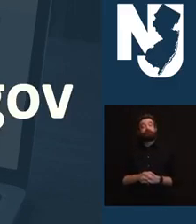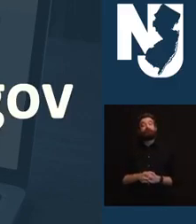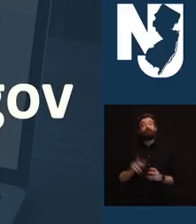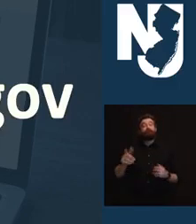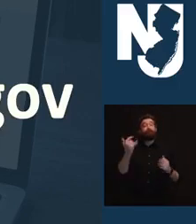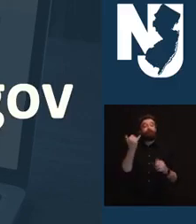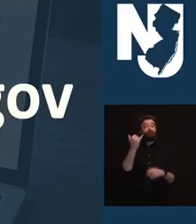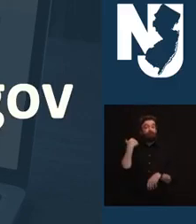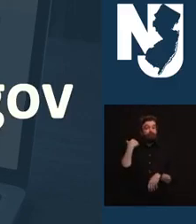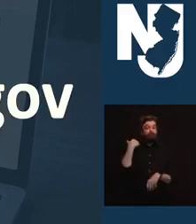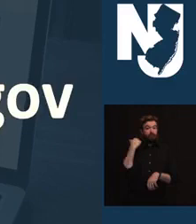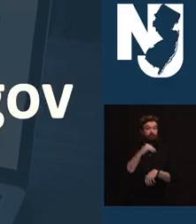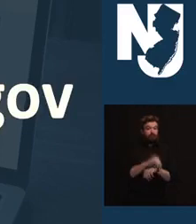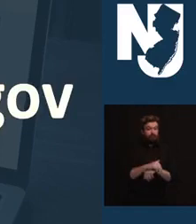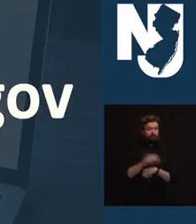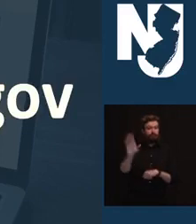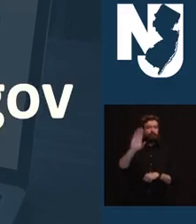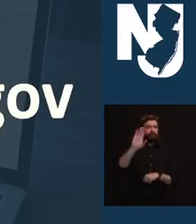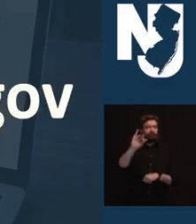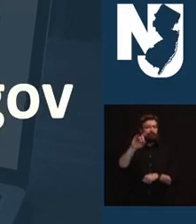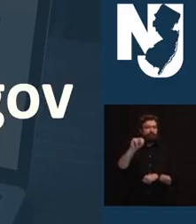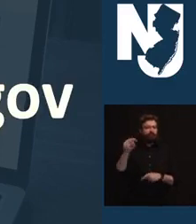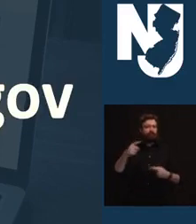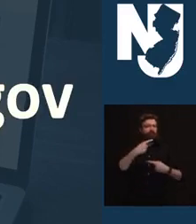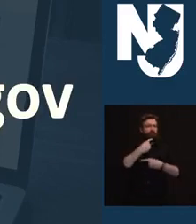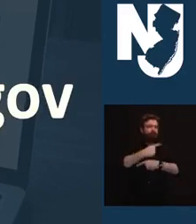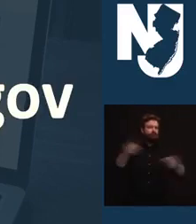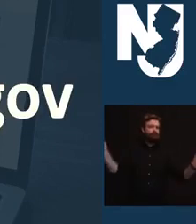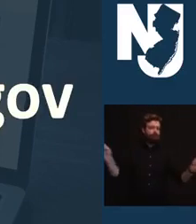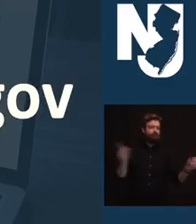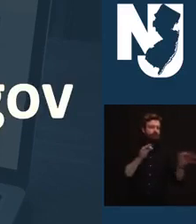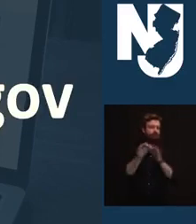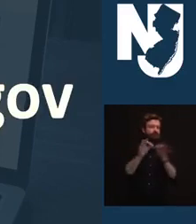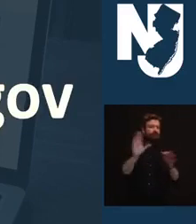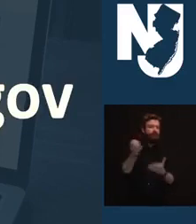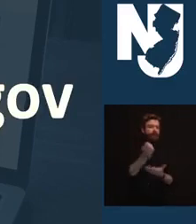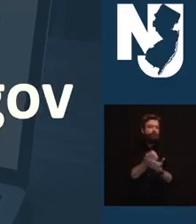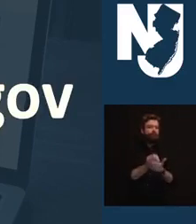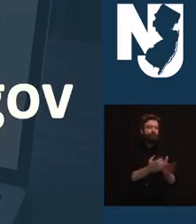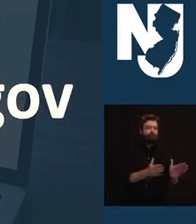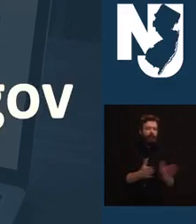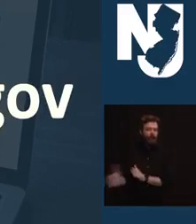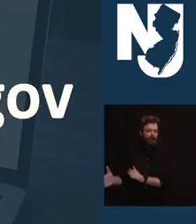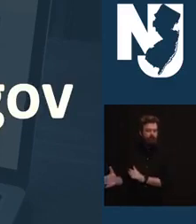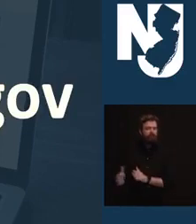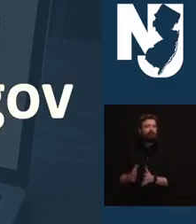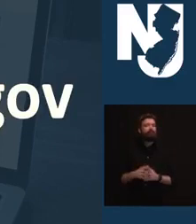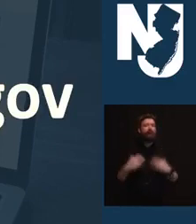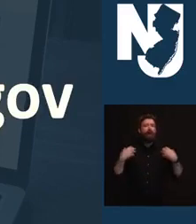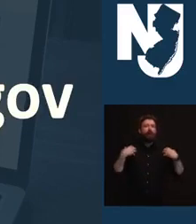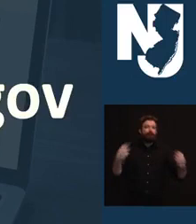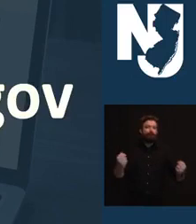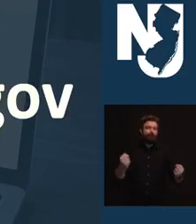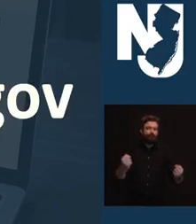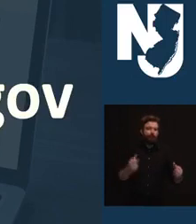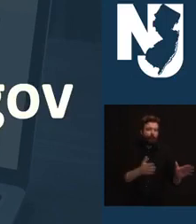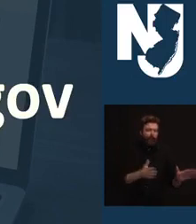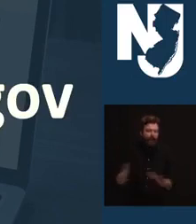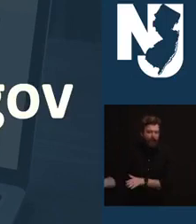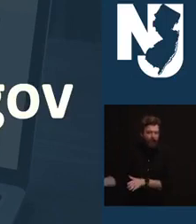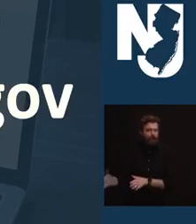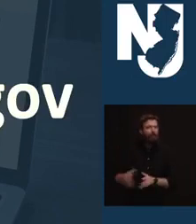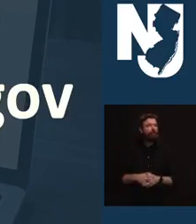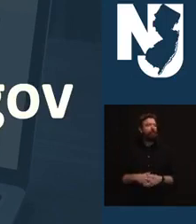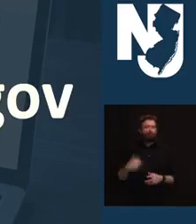that increase will soon be coming. And as I said, we're ready. We should not hold back. We should be throwing everything